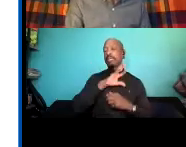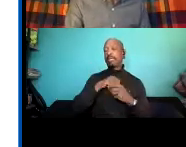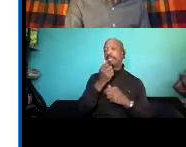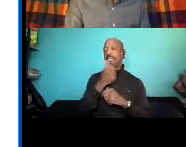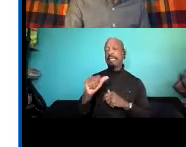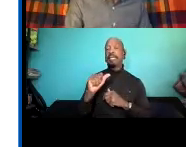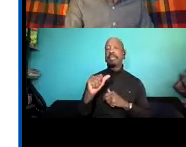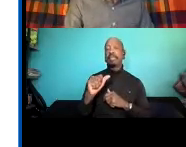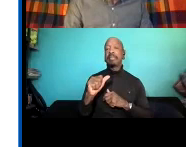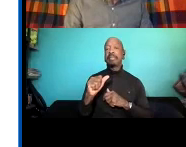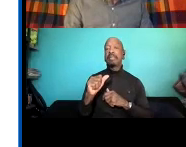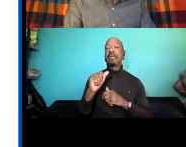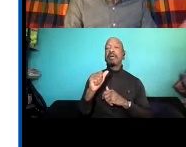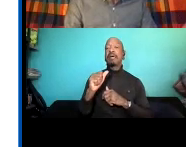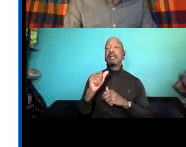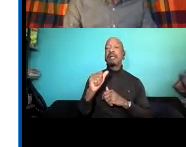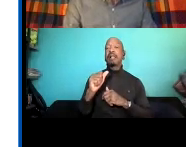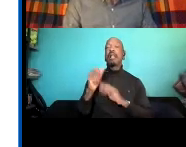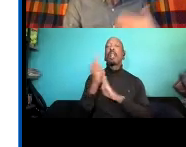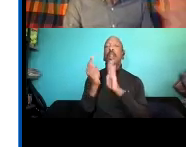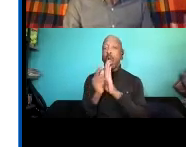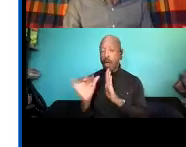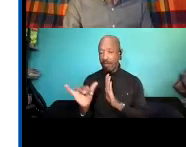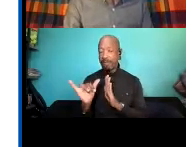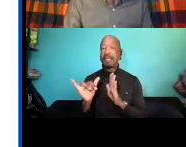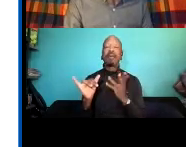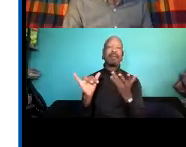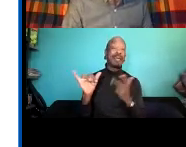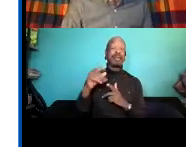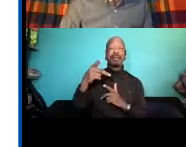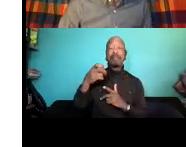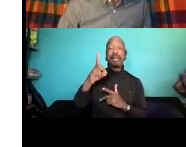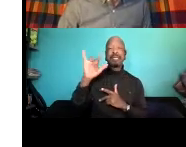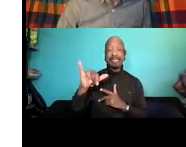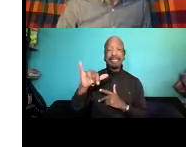activity, including policy advocacy, if you wanted to do that.